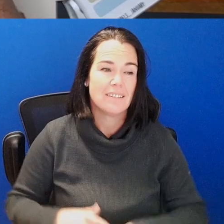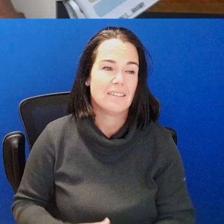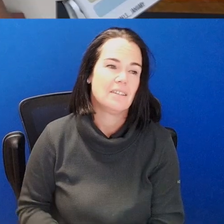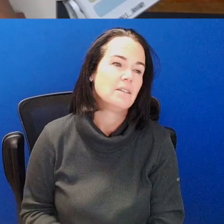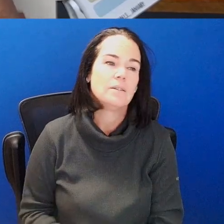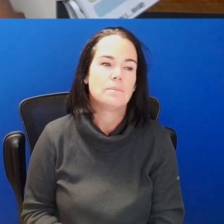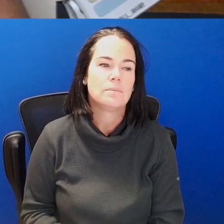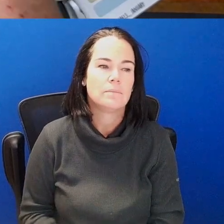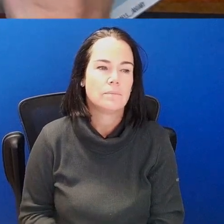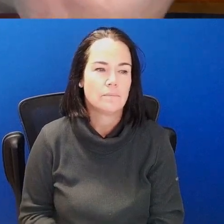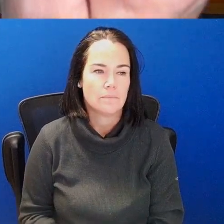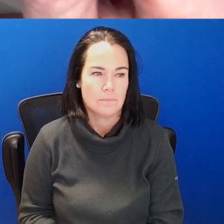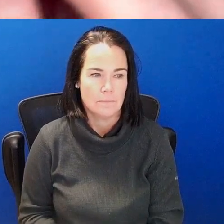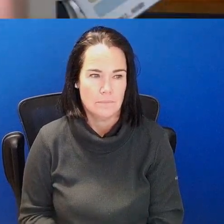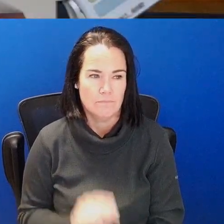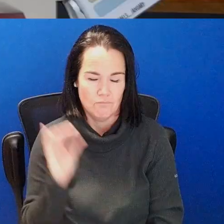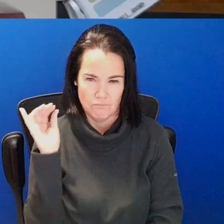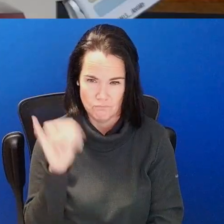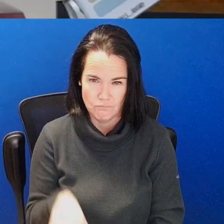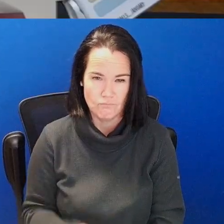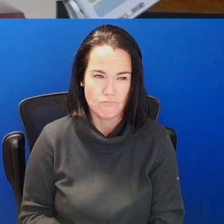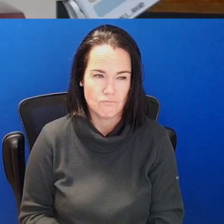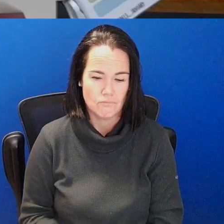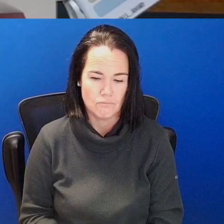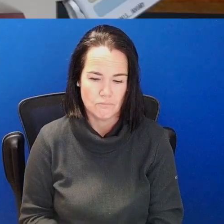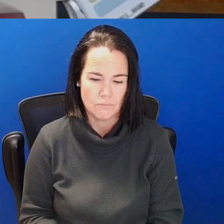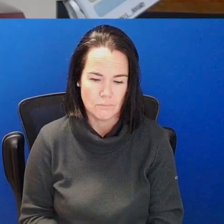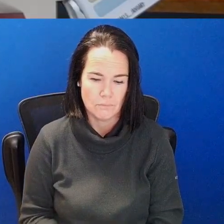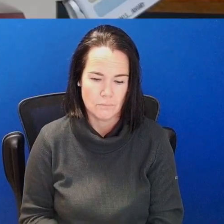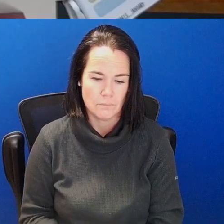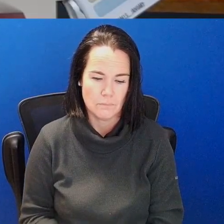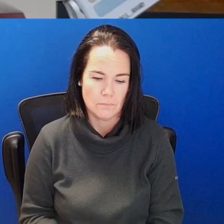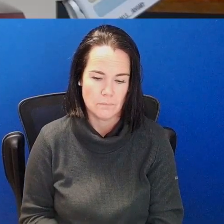line. There's that.